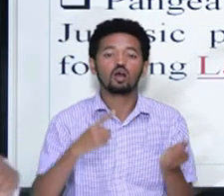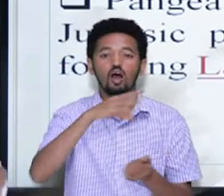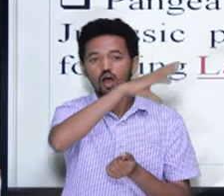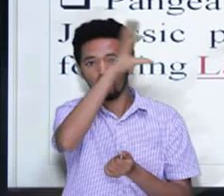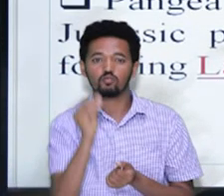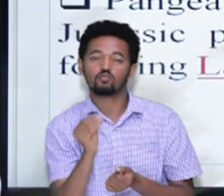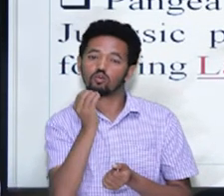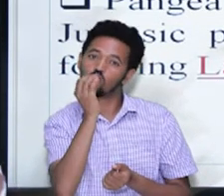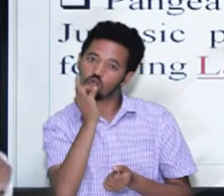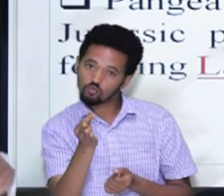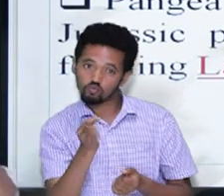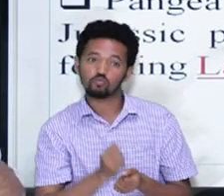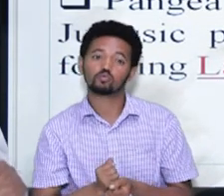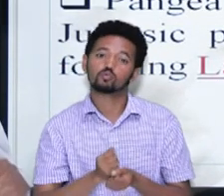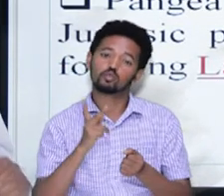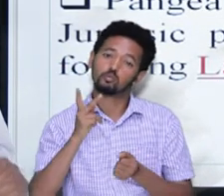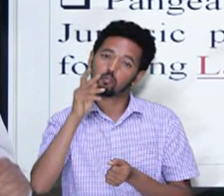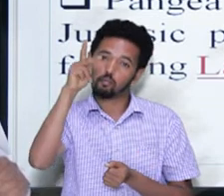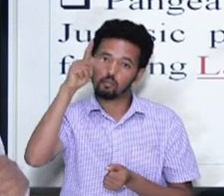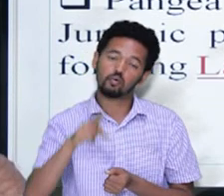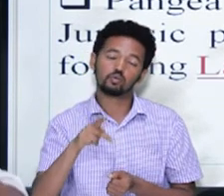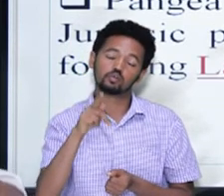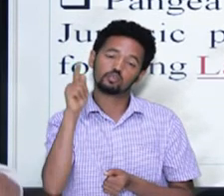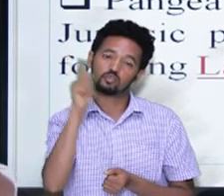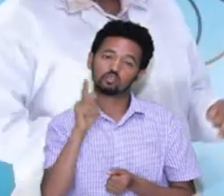part of the old continent we call Pangaea.